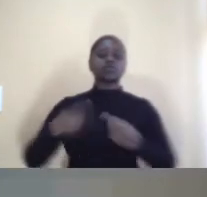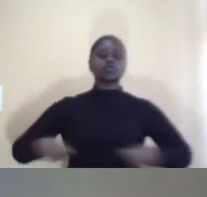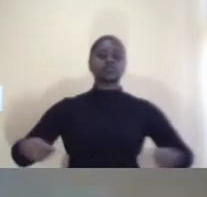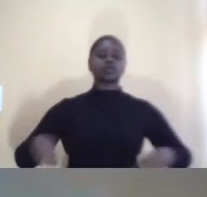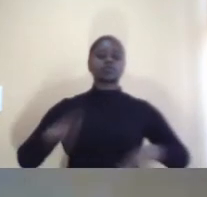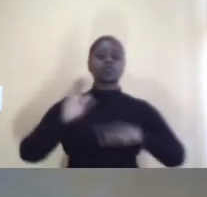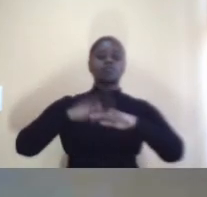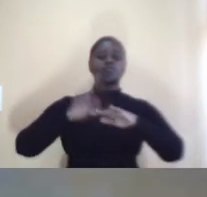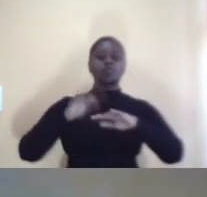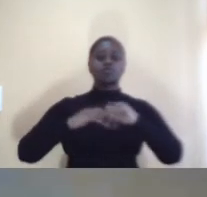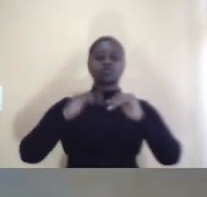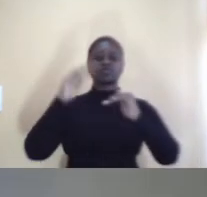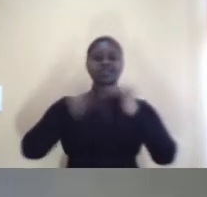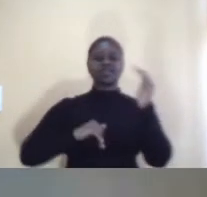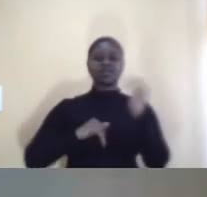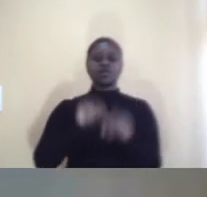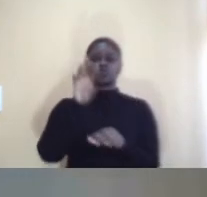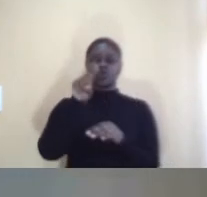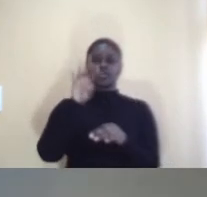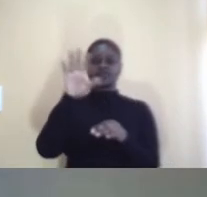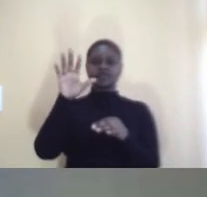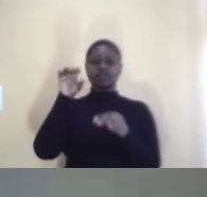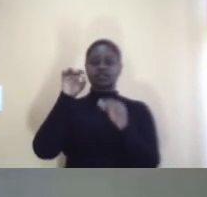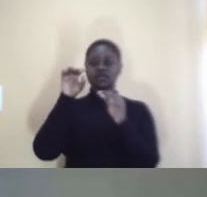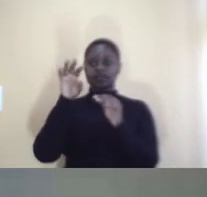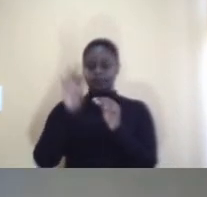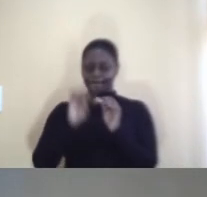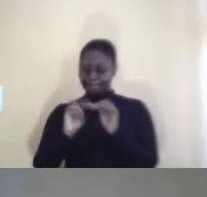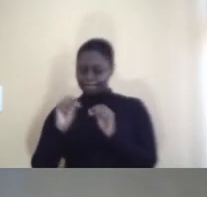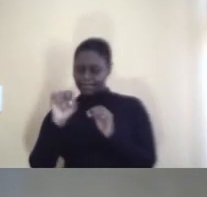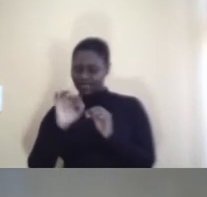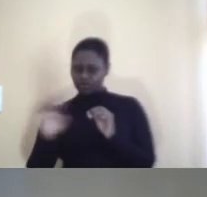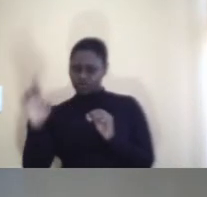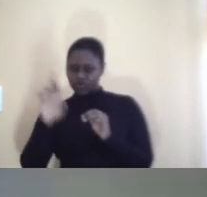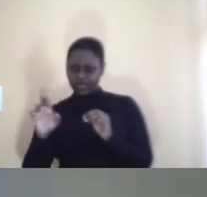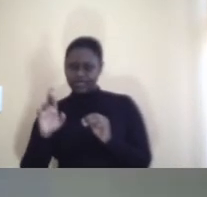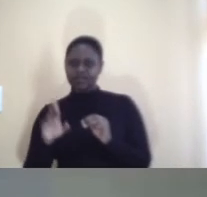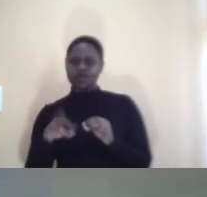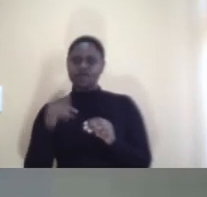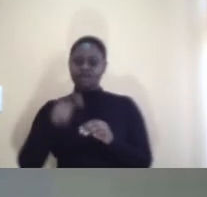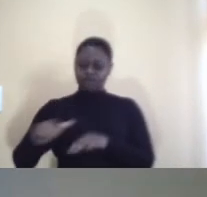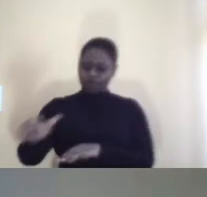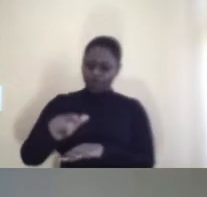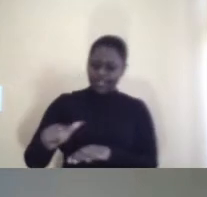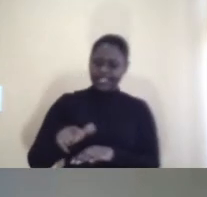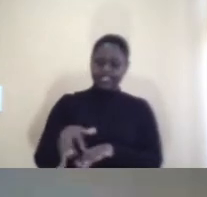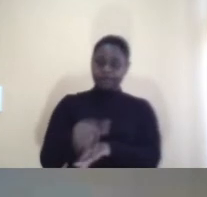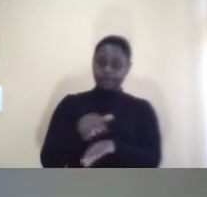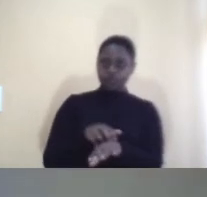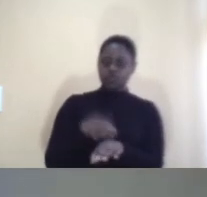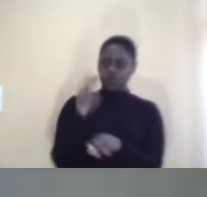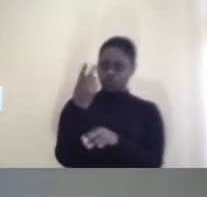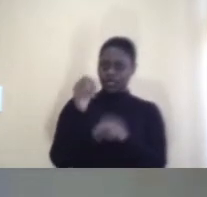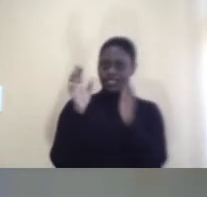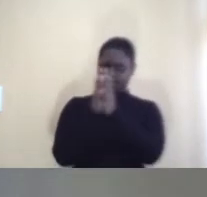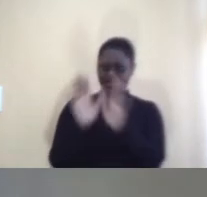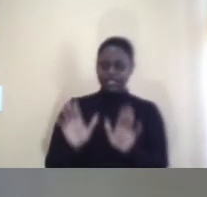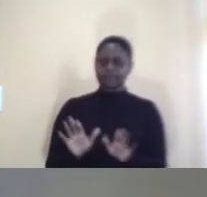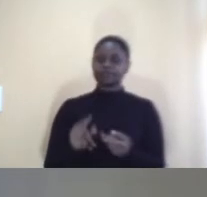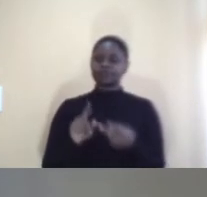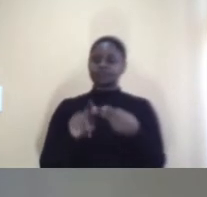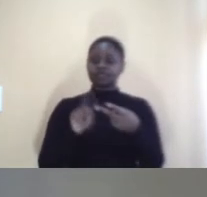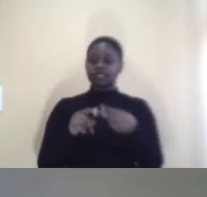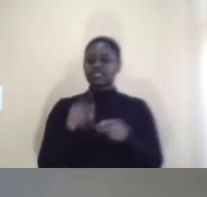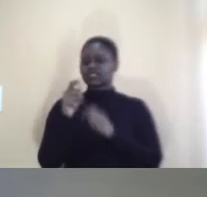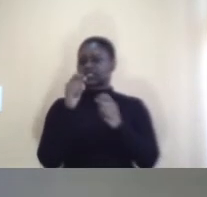than 524,600,000 rand supporting agricultural developments for land reform farms since 2010. This is a